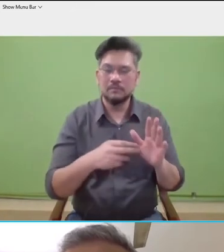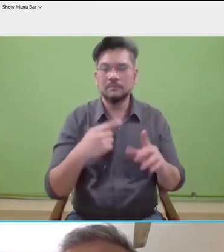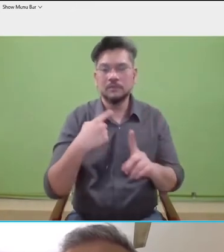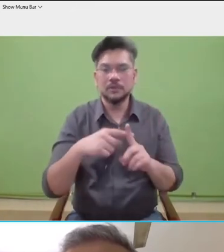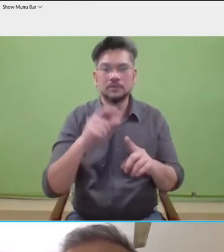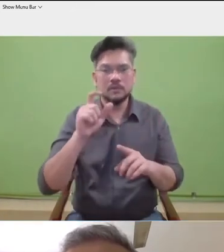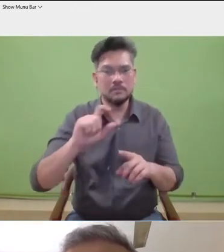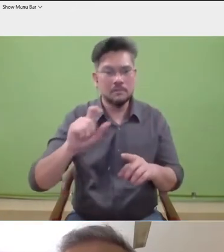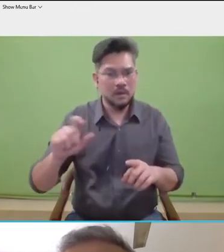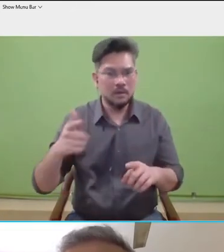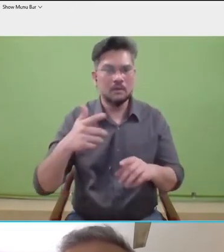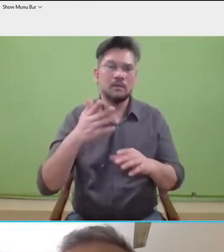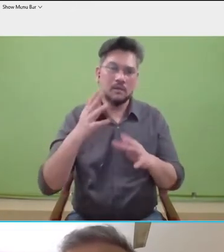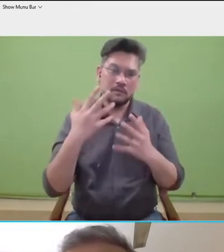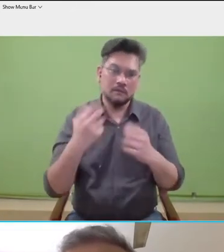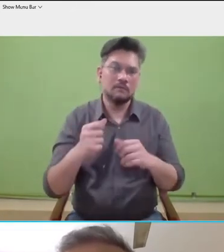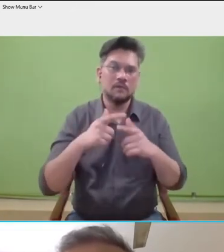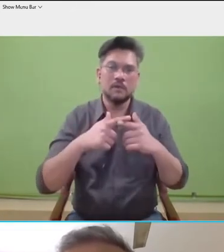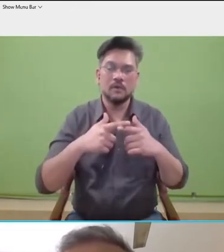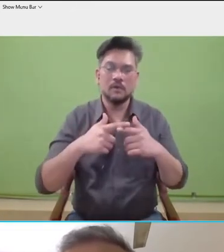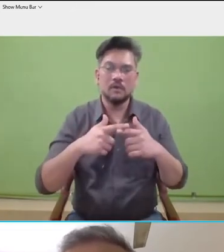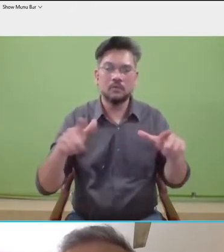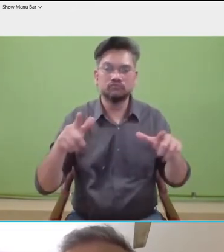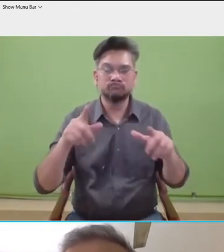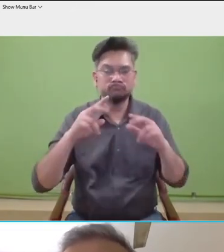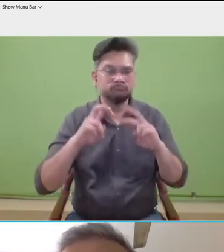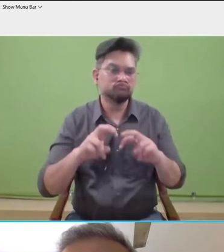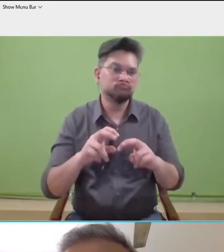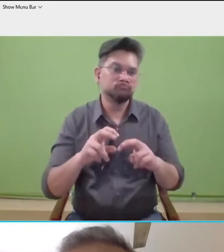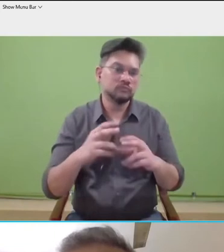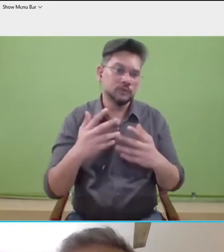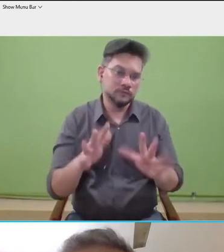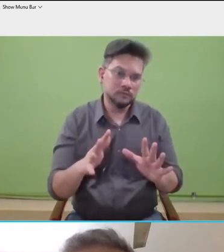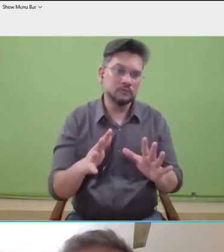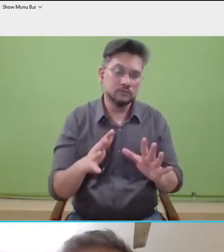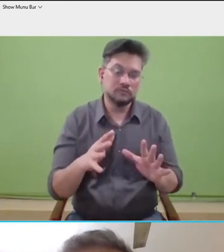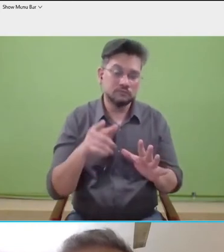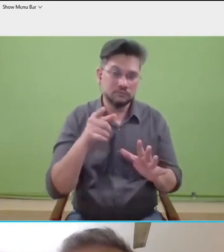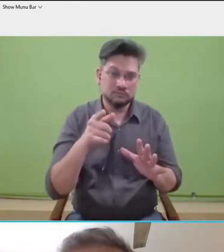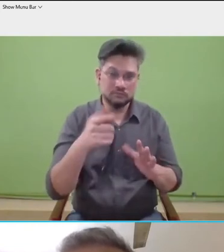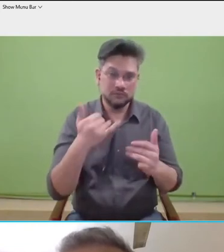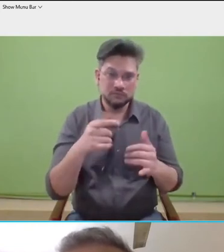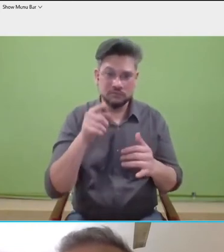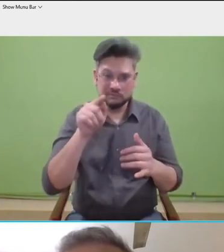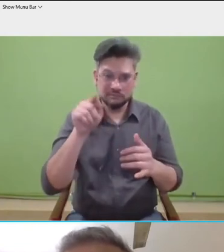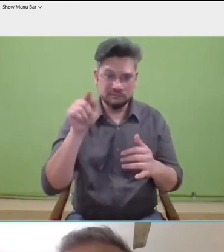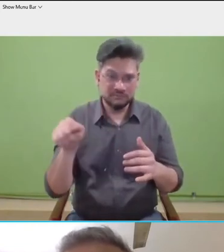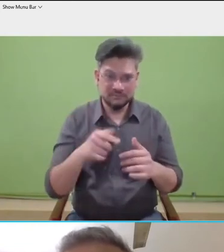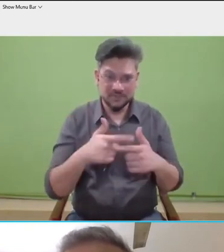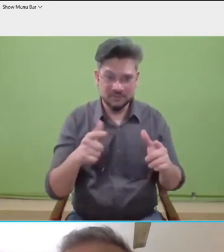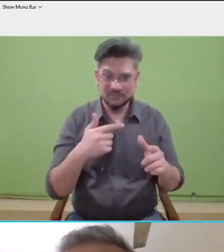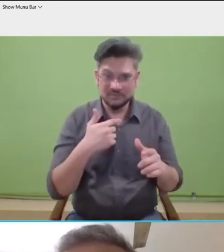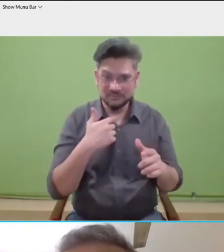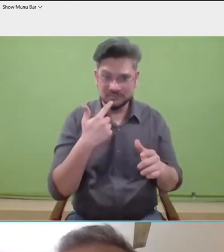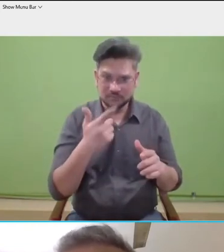so none of these are uh like the languages that i am most